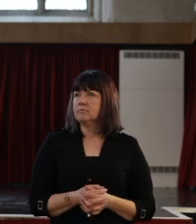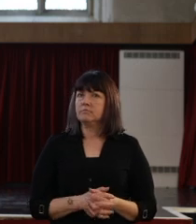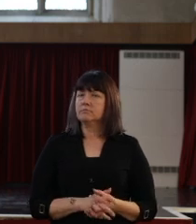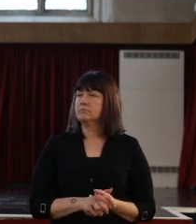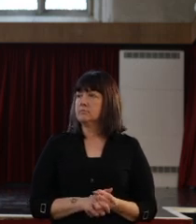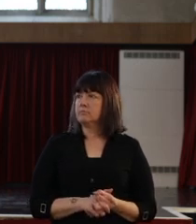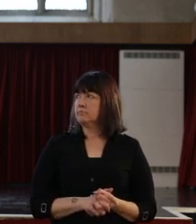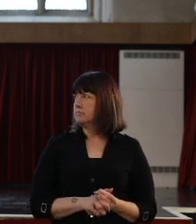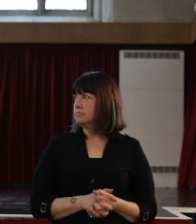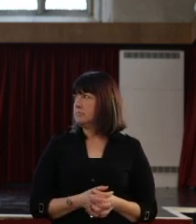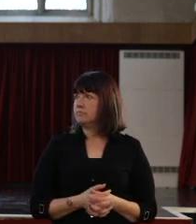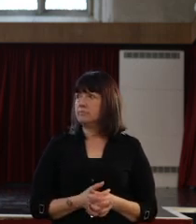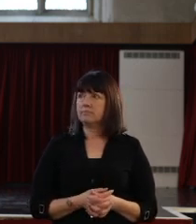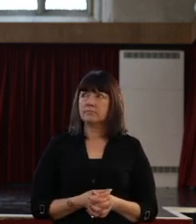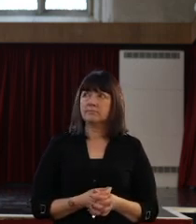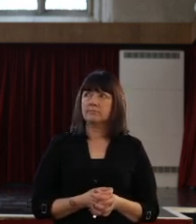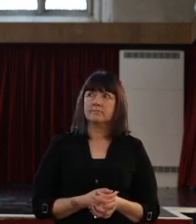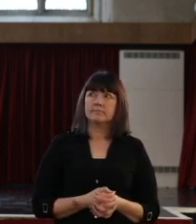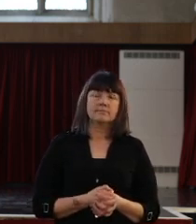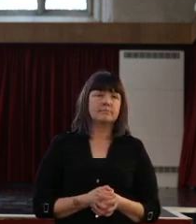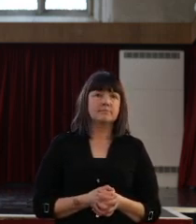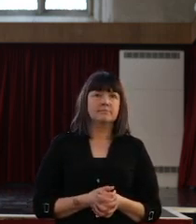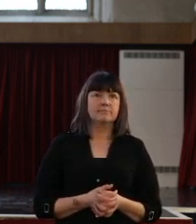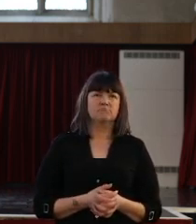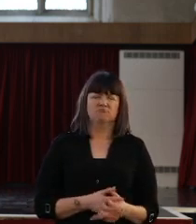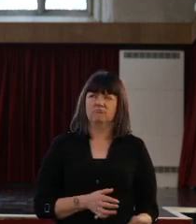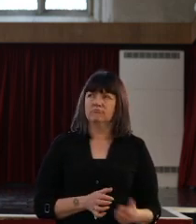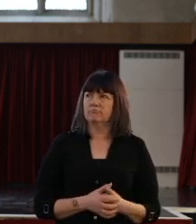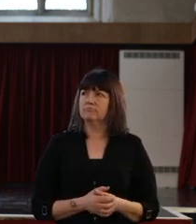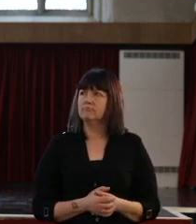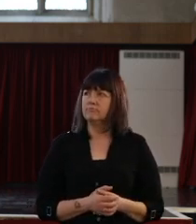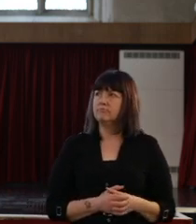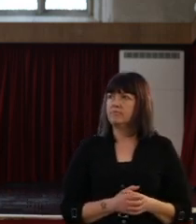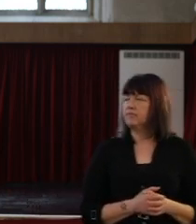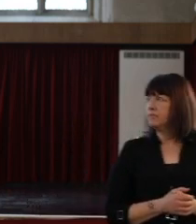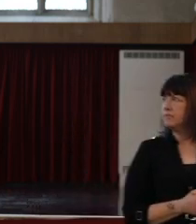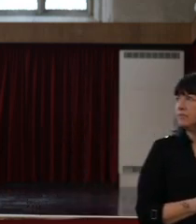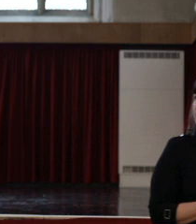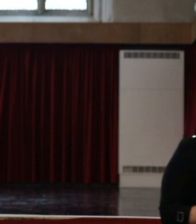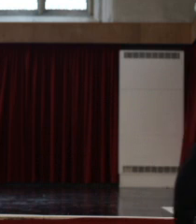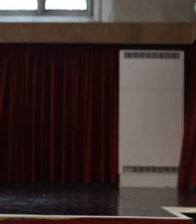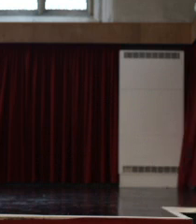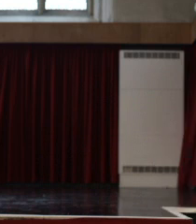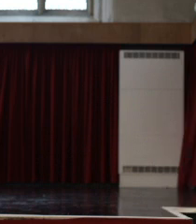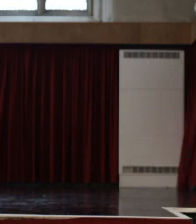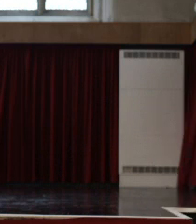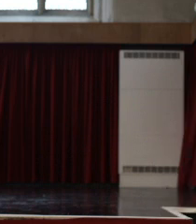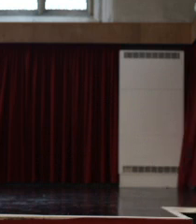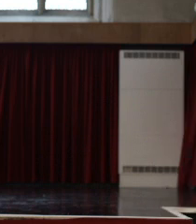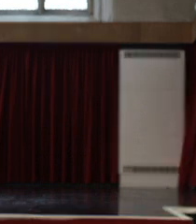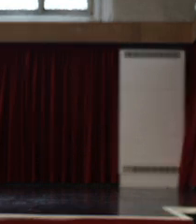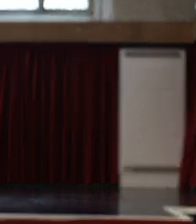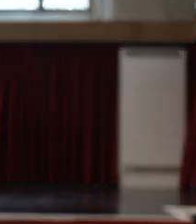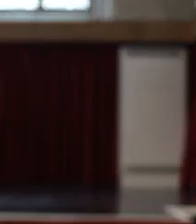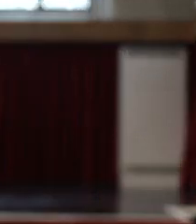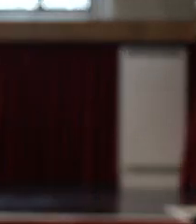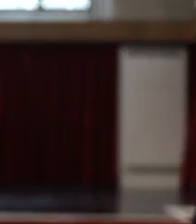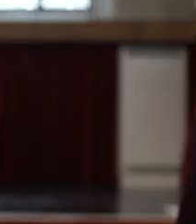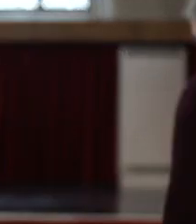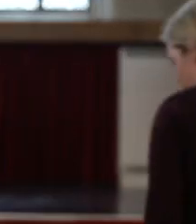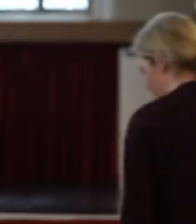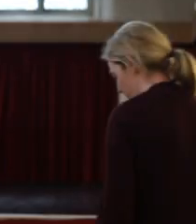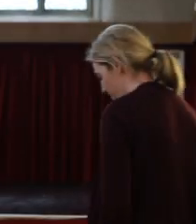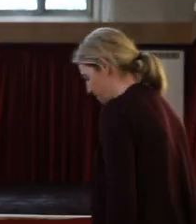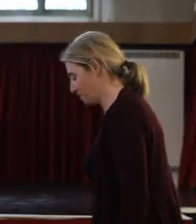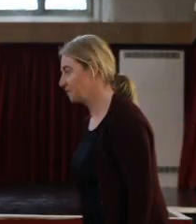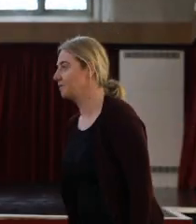Oh, hello. Do a microphone? So everyone else can hear you. Hi, Karl. That was very entertaining. Thank you very much. Thank you. Well,